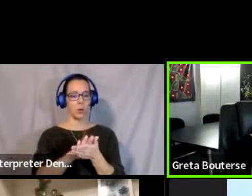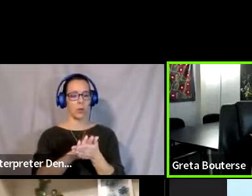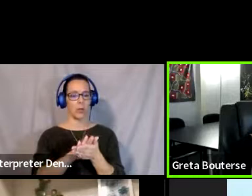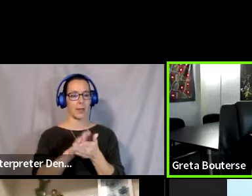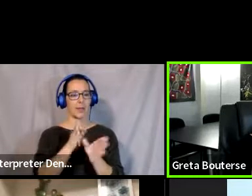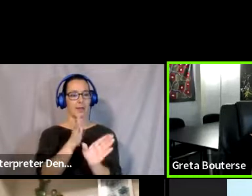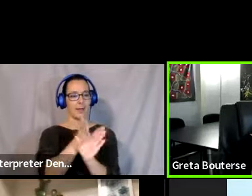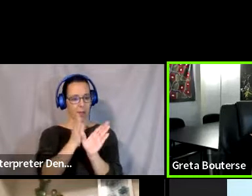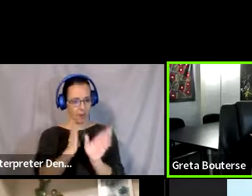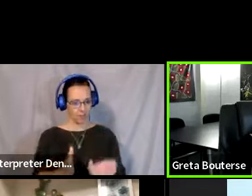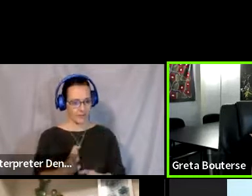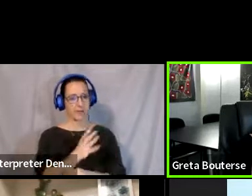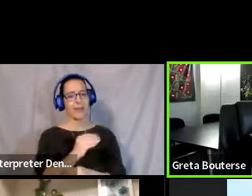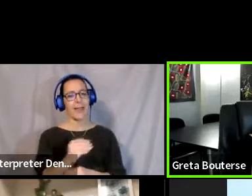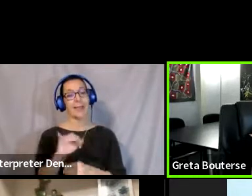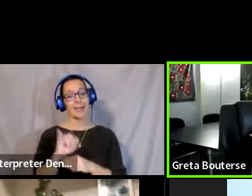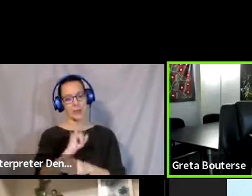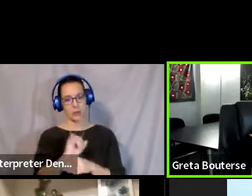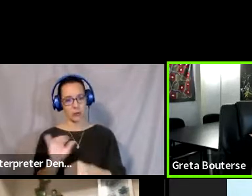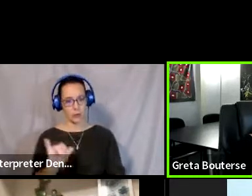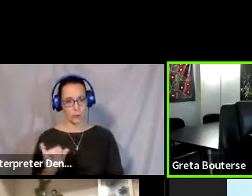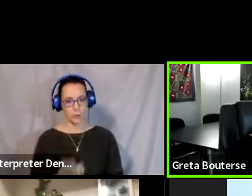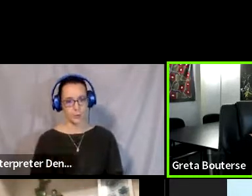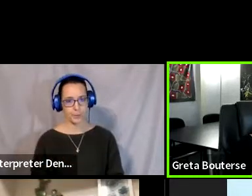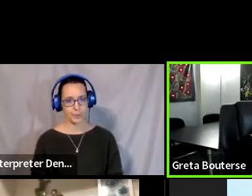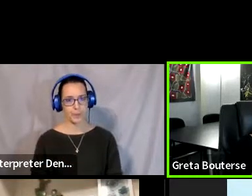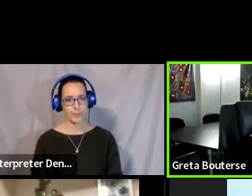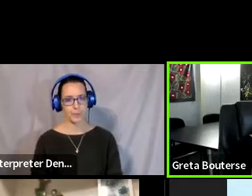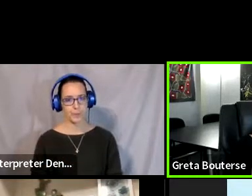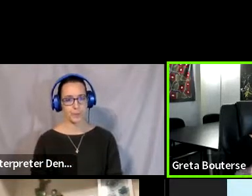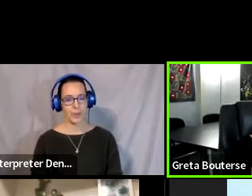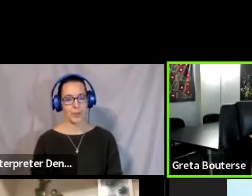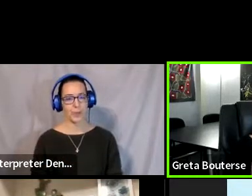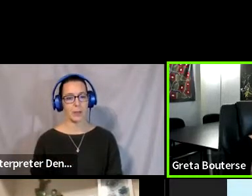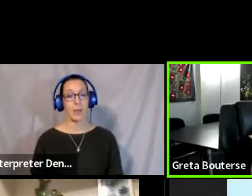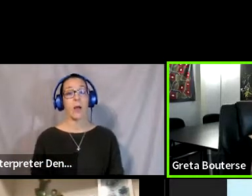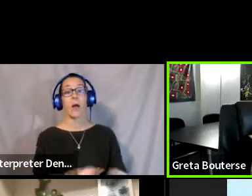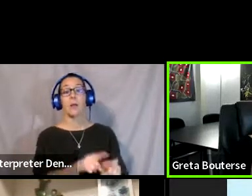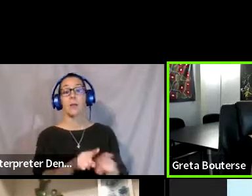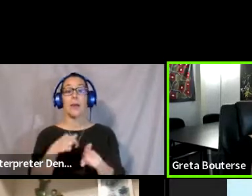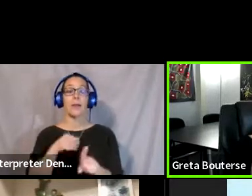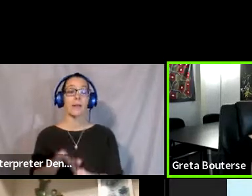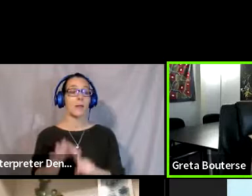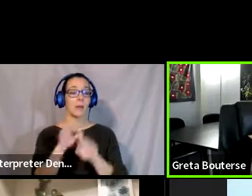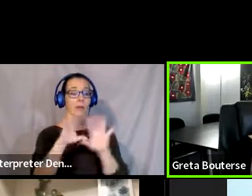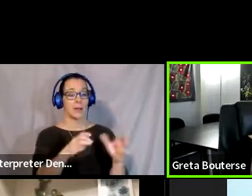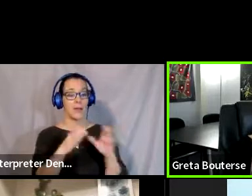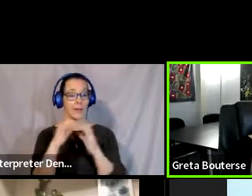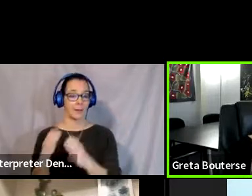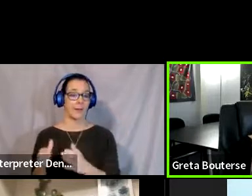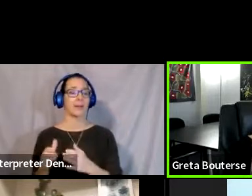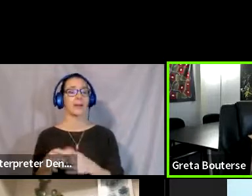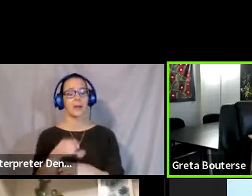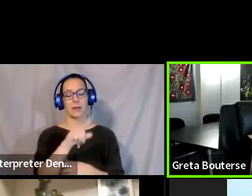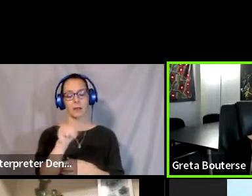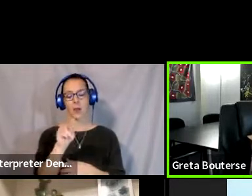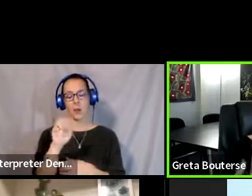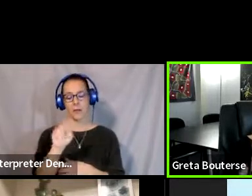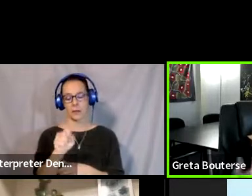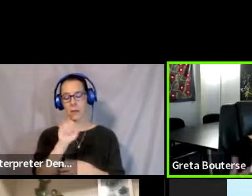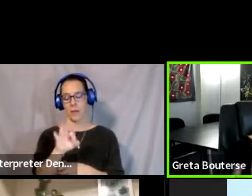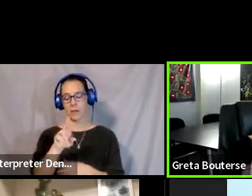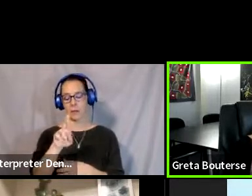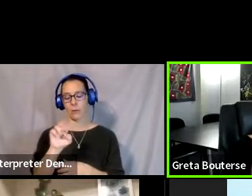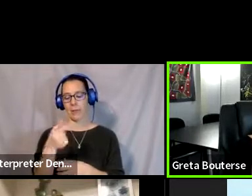psychologist plus a school psych intern. And then there's some special classes, which are like our zones of regulation for our little ones that go